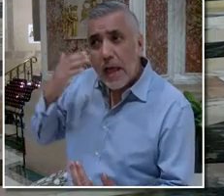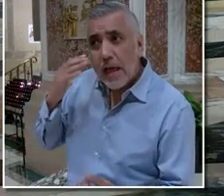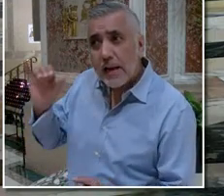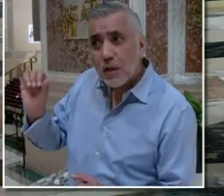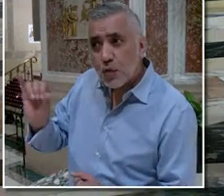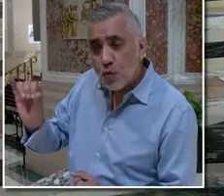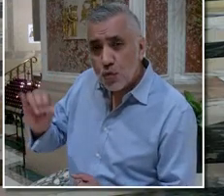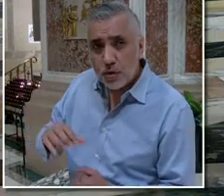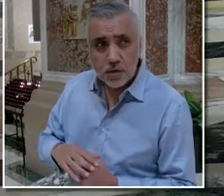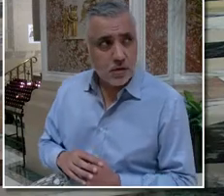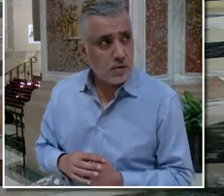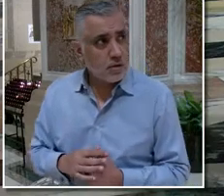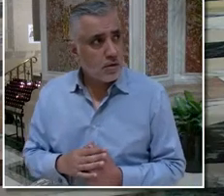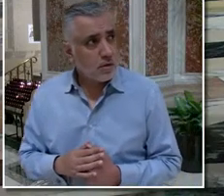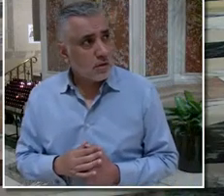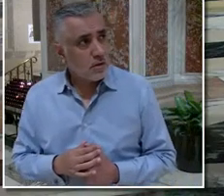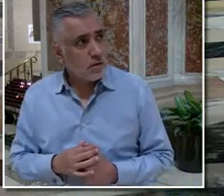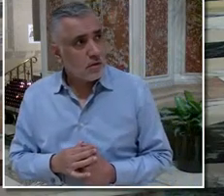well.